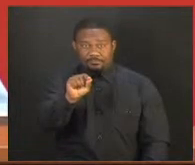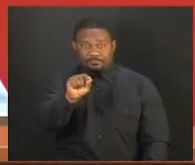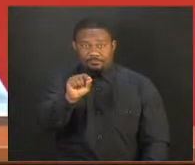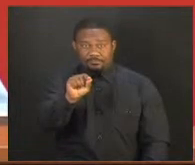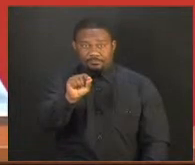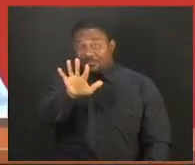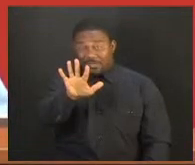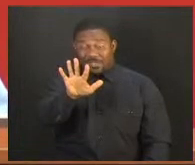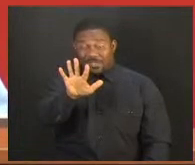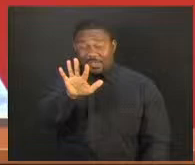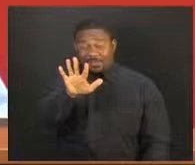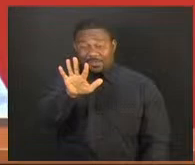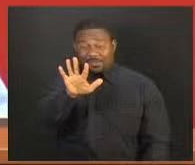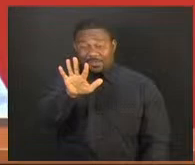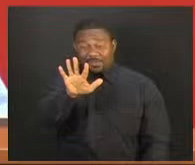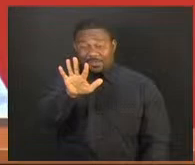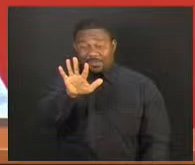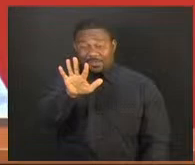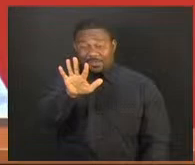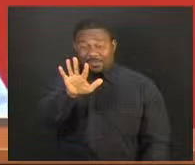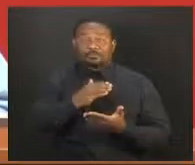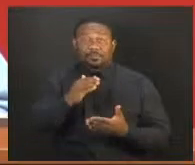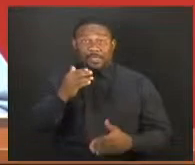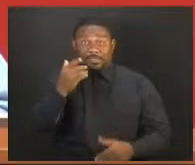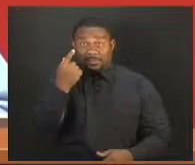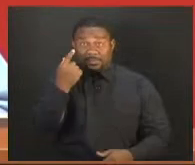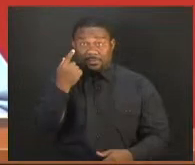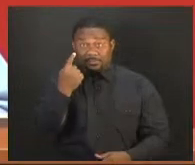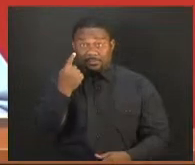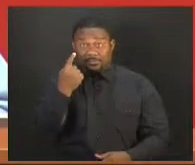2025. Page 1,